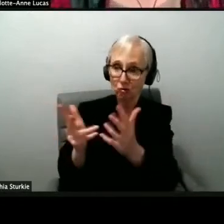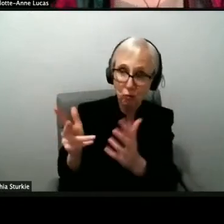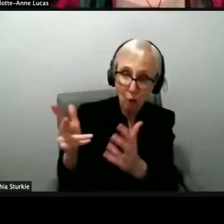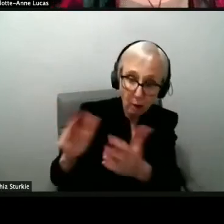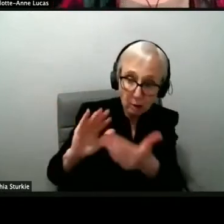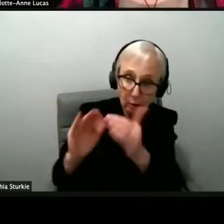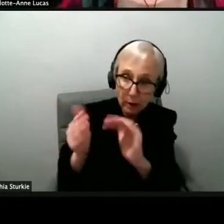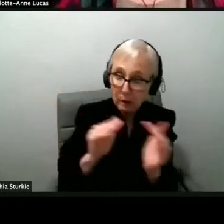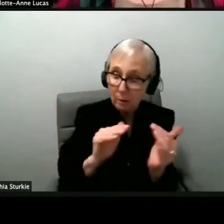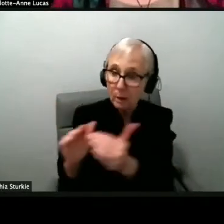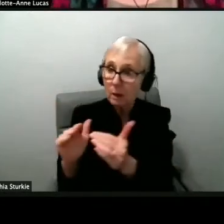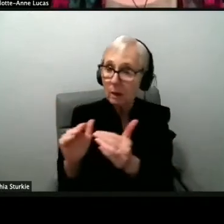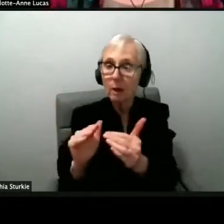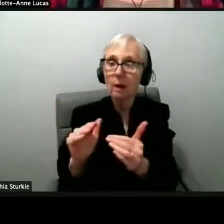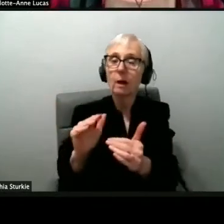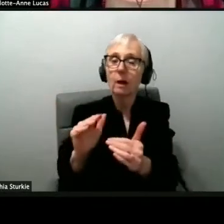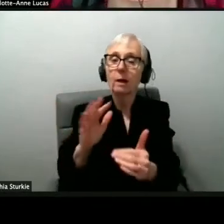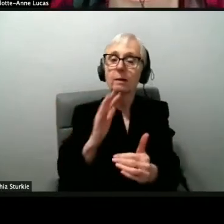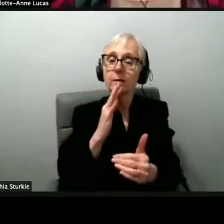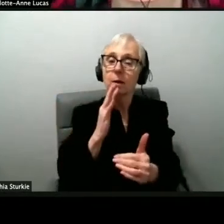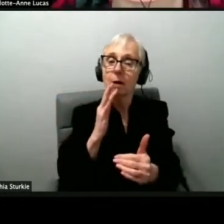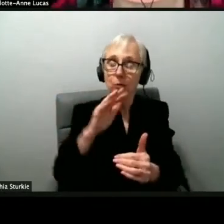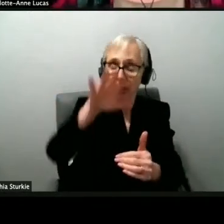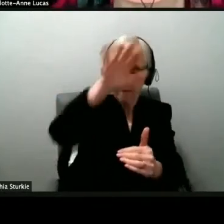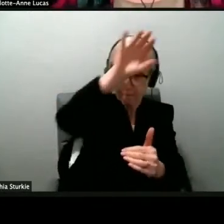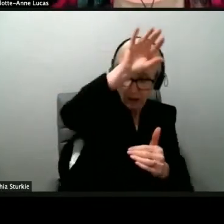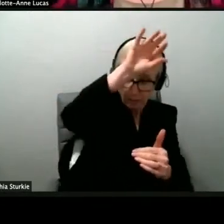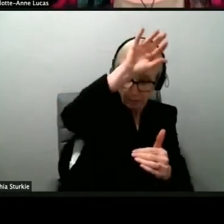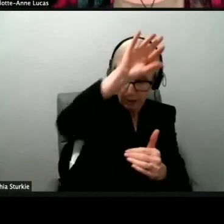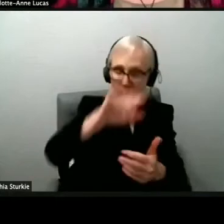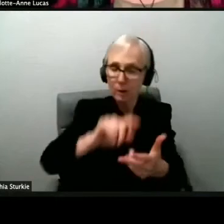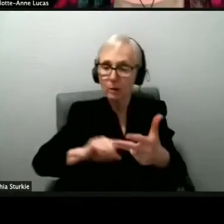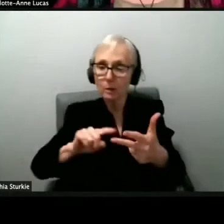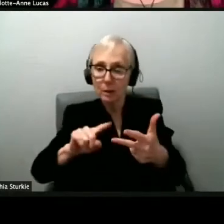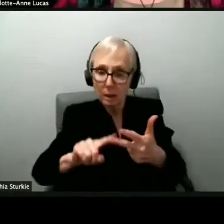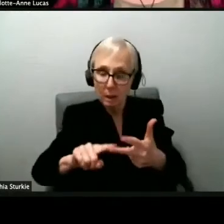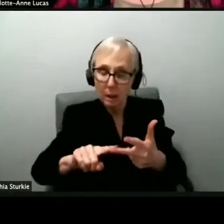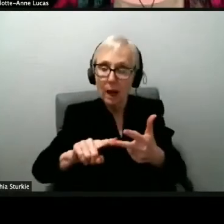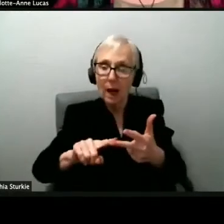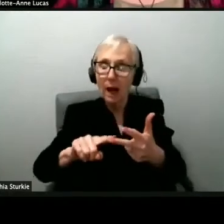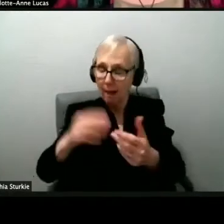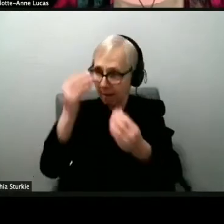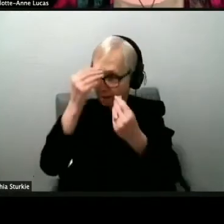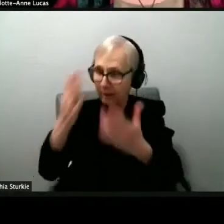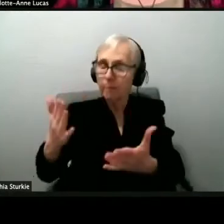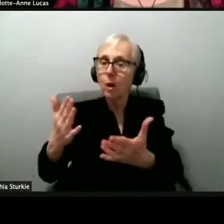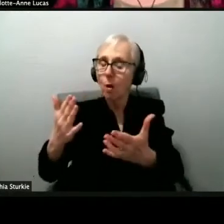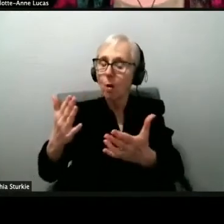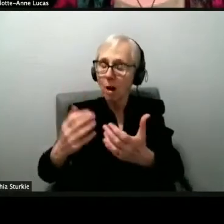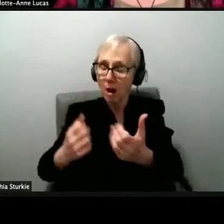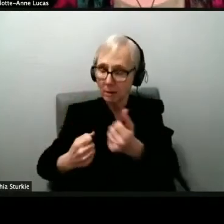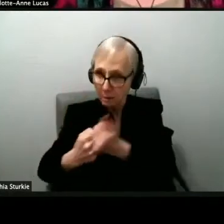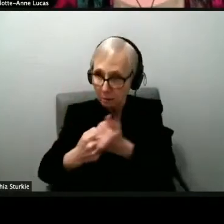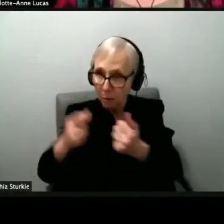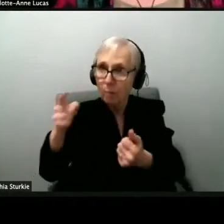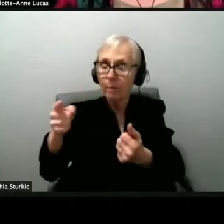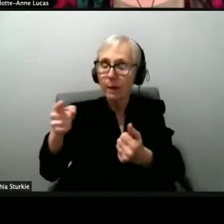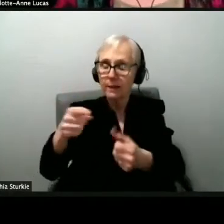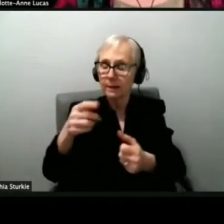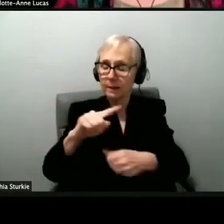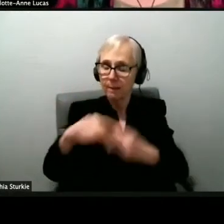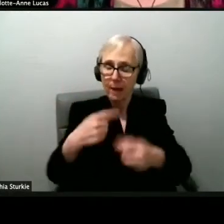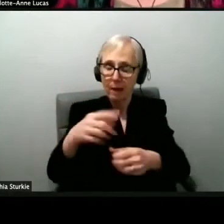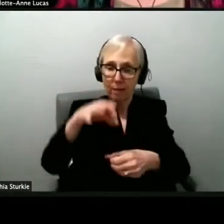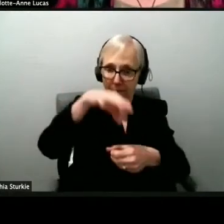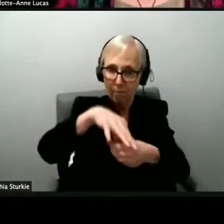talked to SAPOA. I talked to the firefighters, and I let them know that I'm on their side. But at the same time, it's all about the voters.